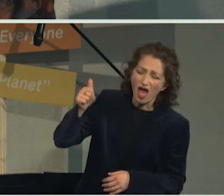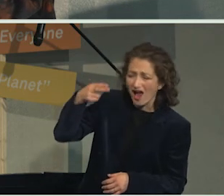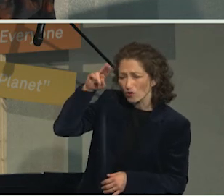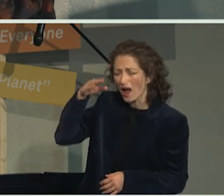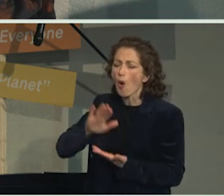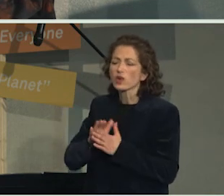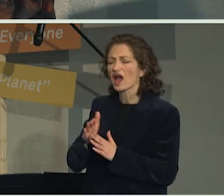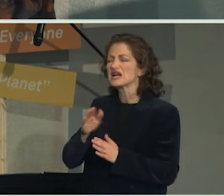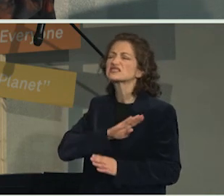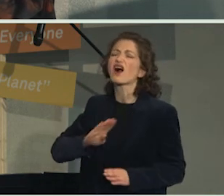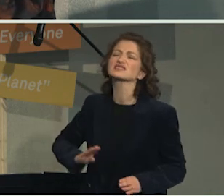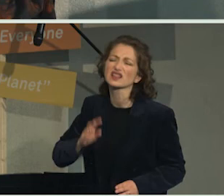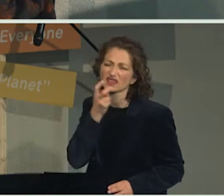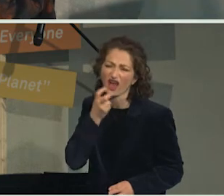dialect,